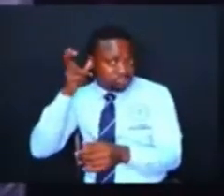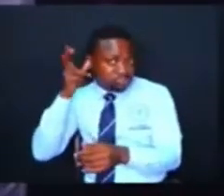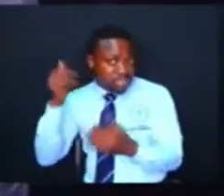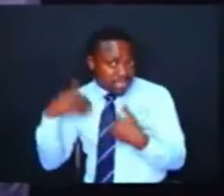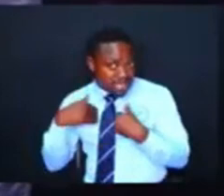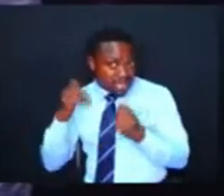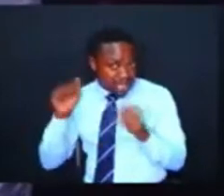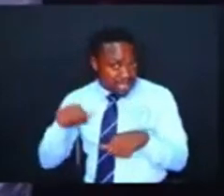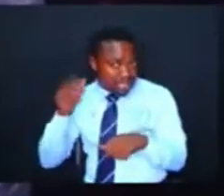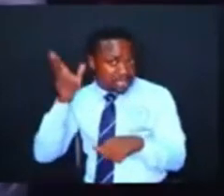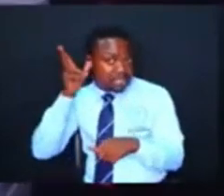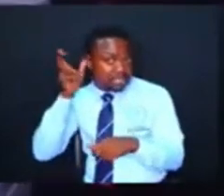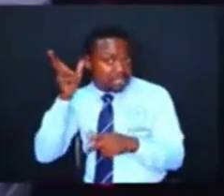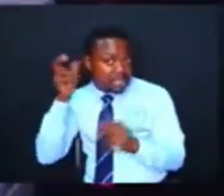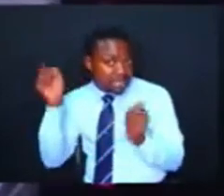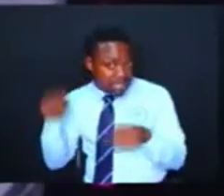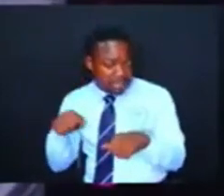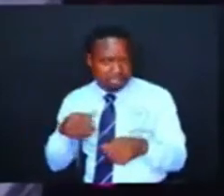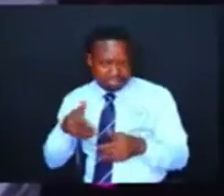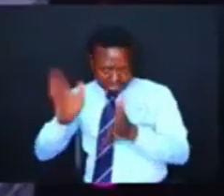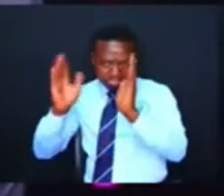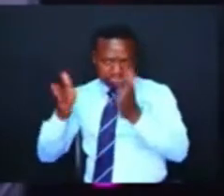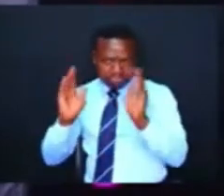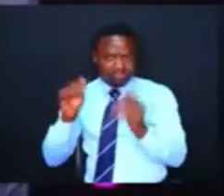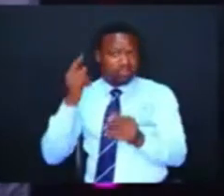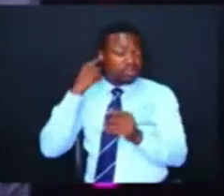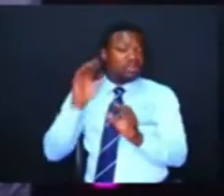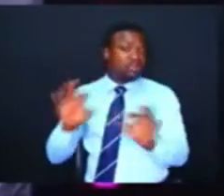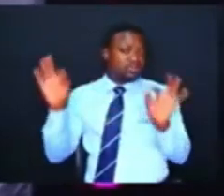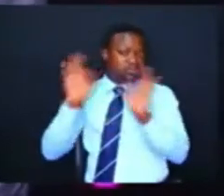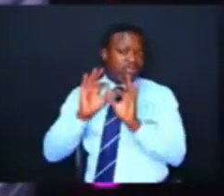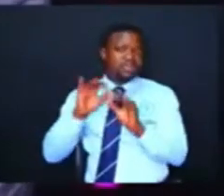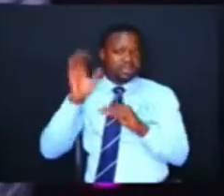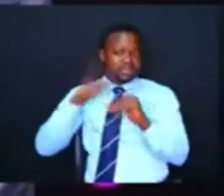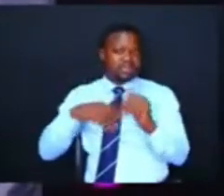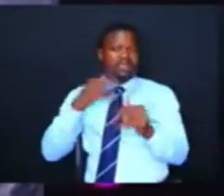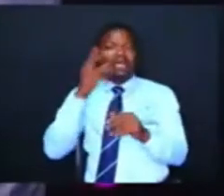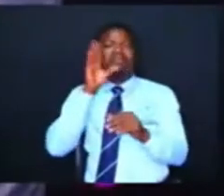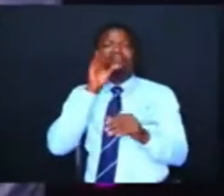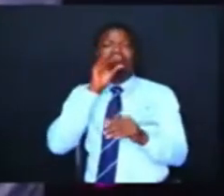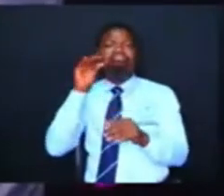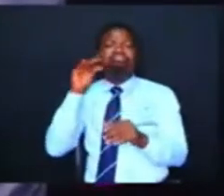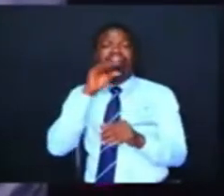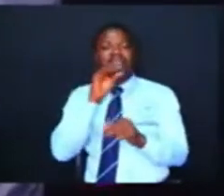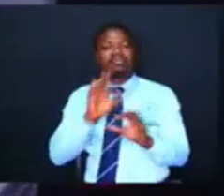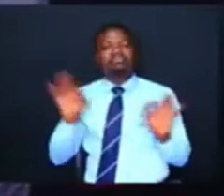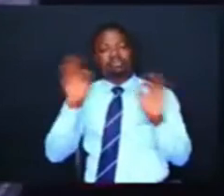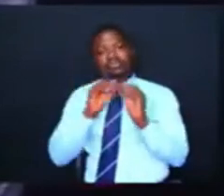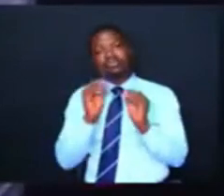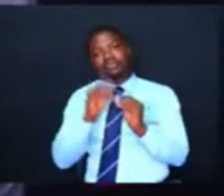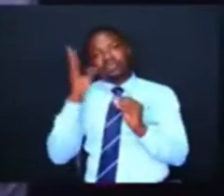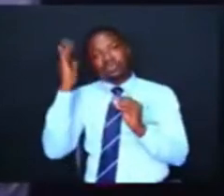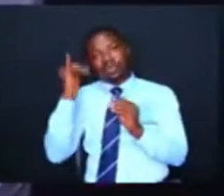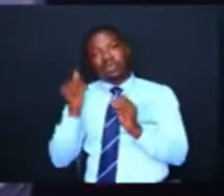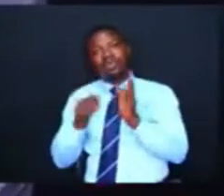quite important. Very much important than talking. That is